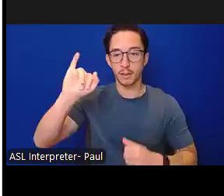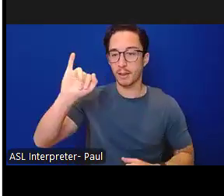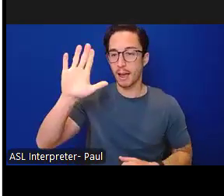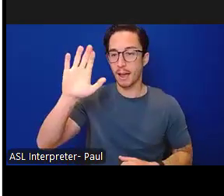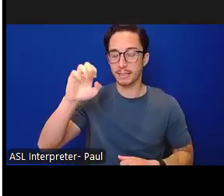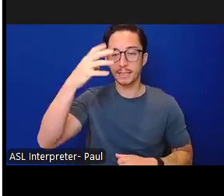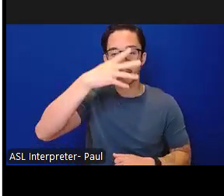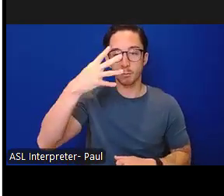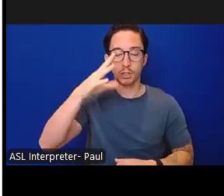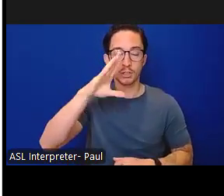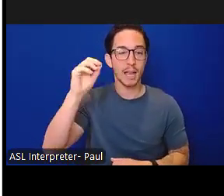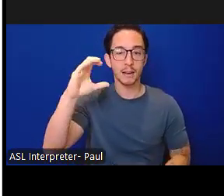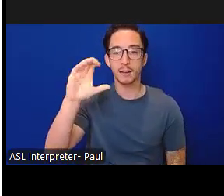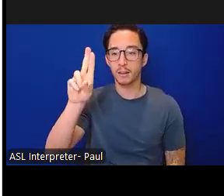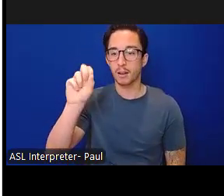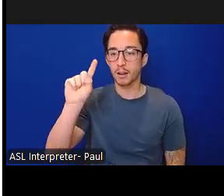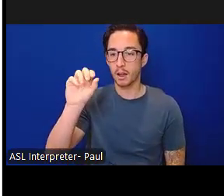Customs Enforcement.